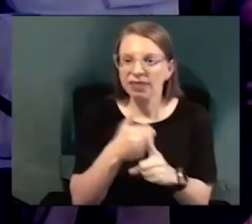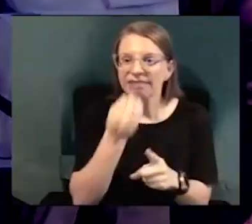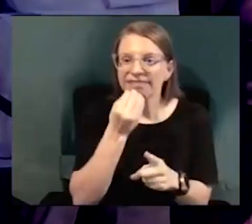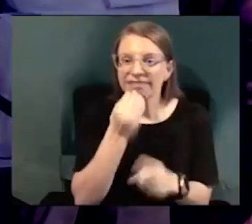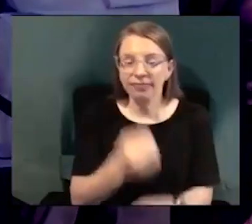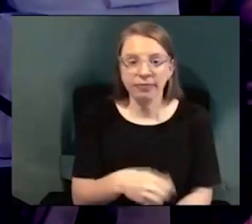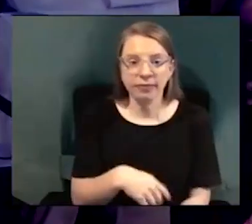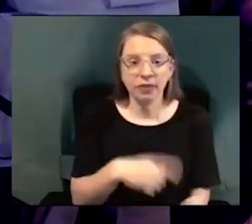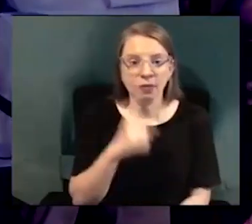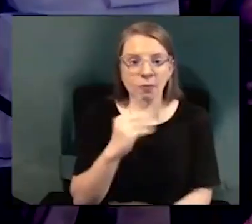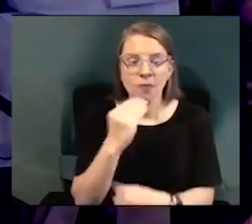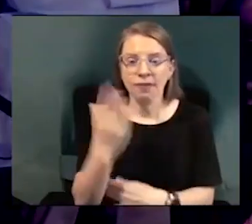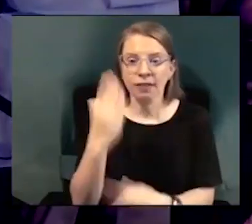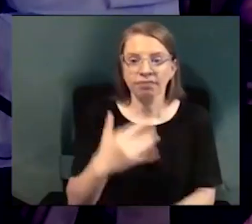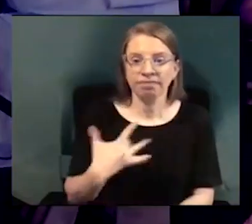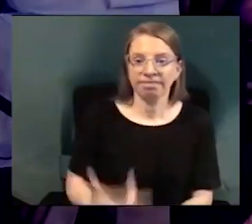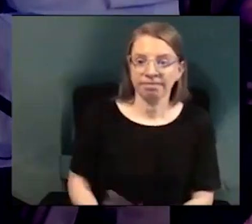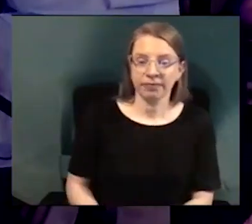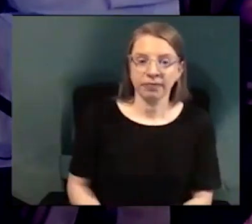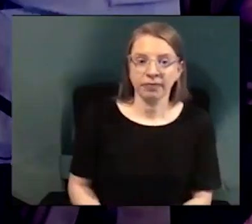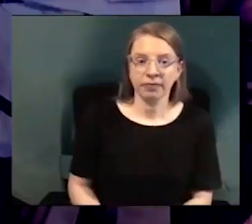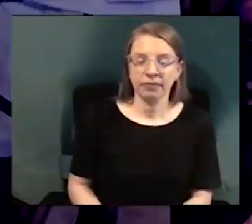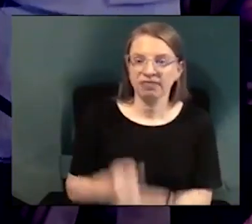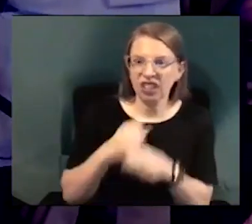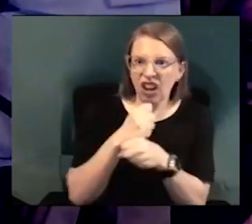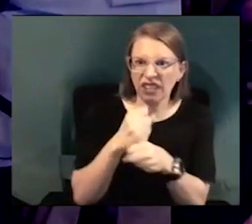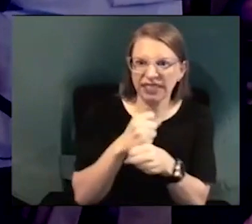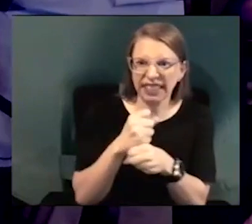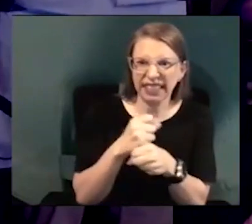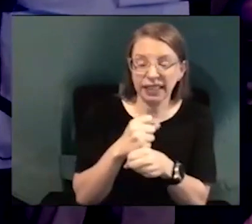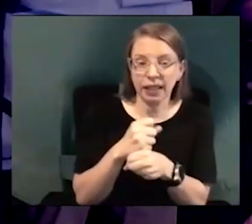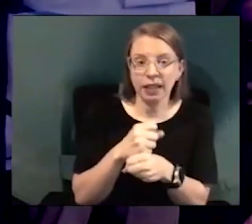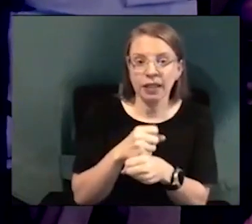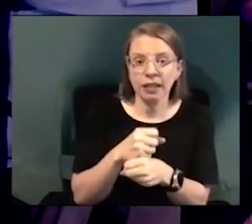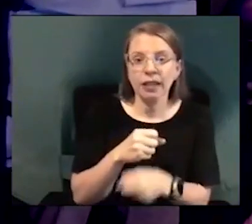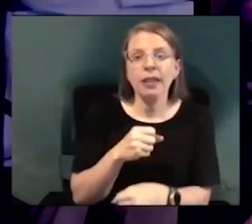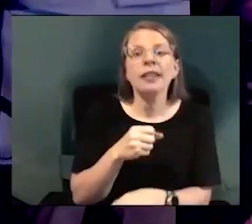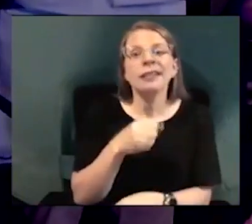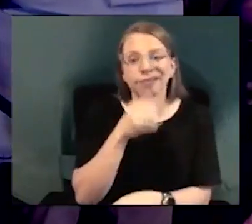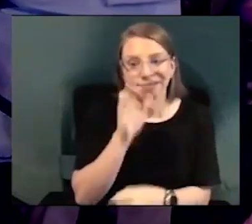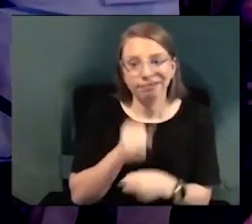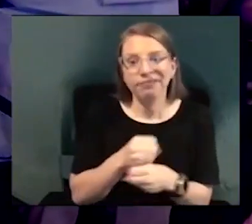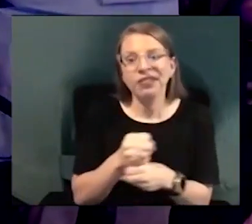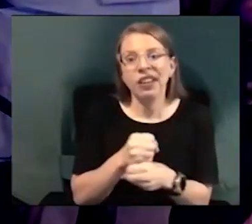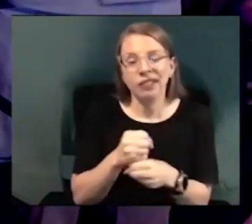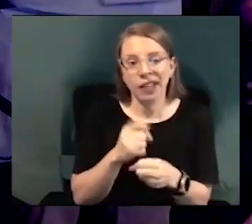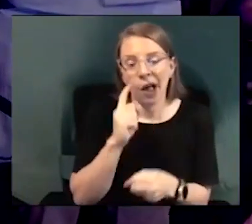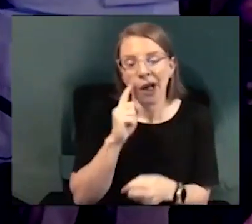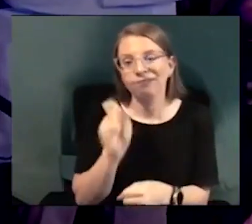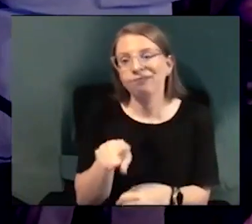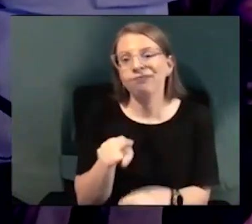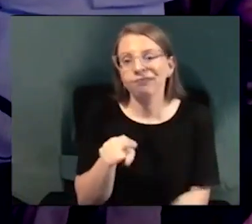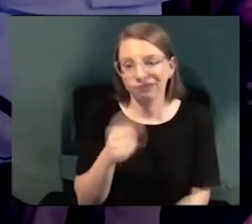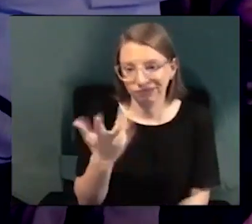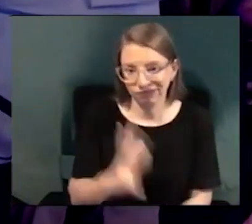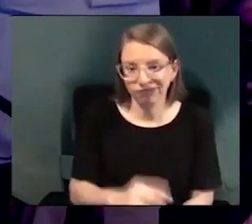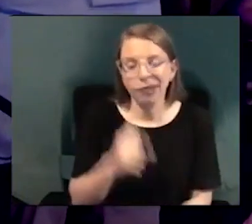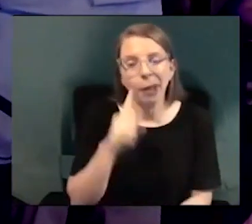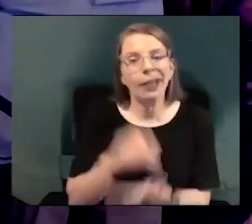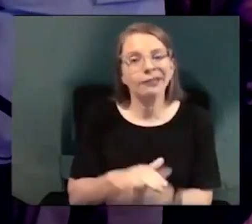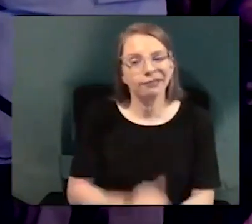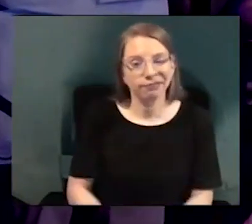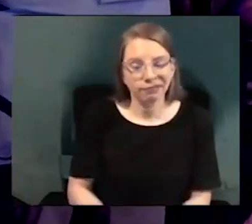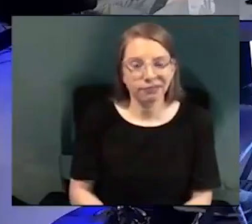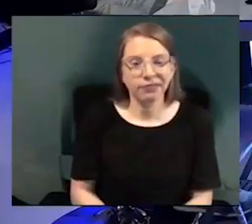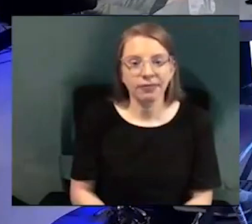Usually, like coffee. He eats coffee. I believe that. Yeah. I've seen that happen. We need that. Uh-huh. Coffee's good. That's good. All right.